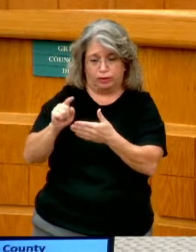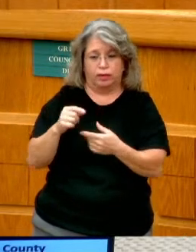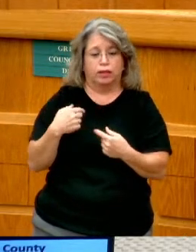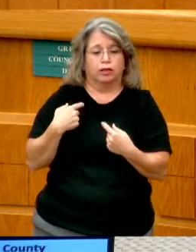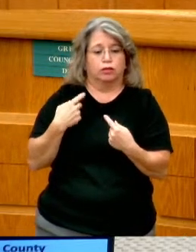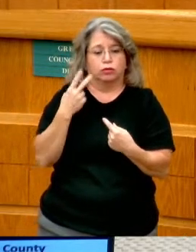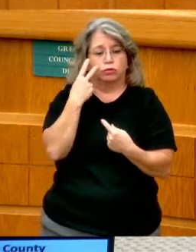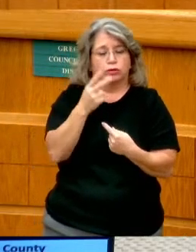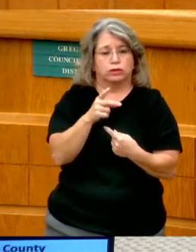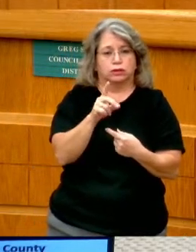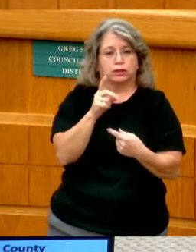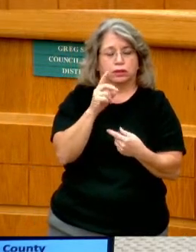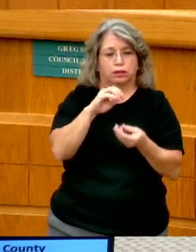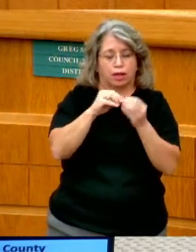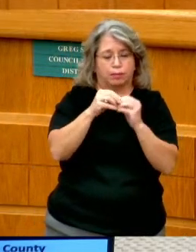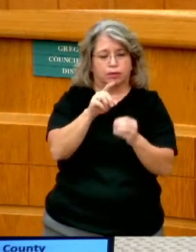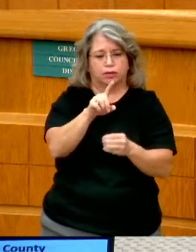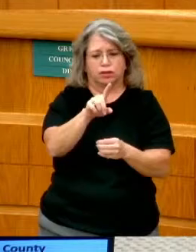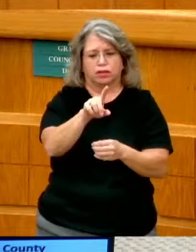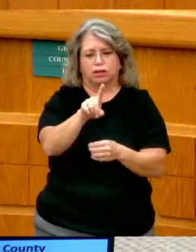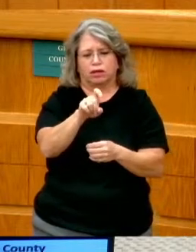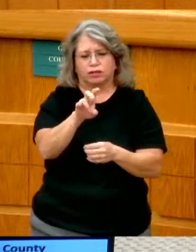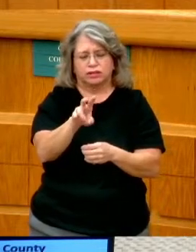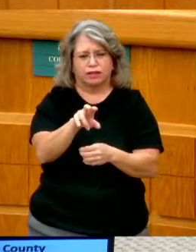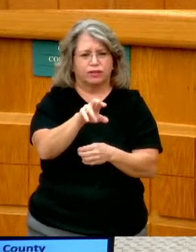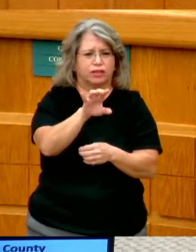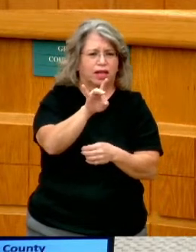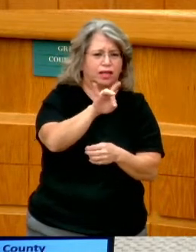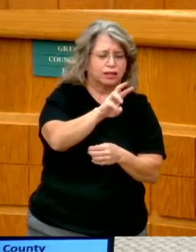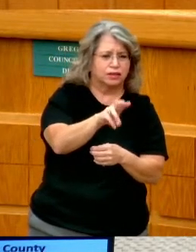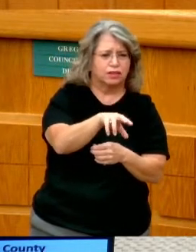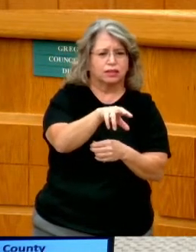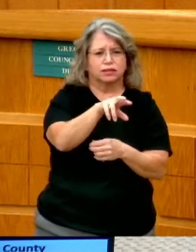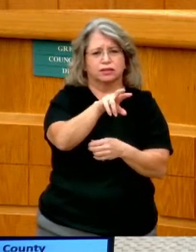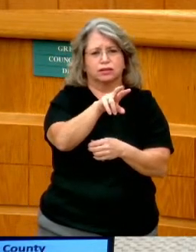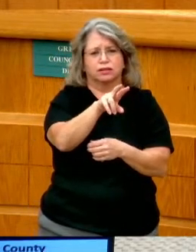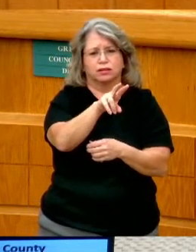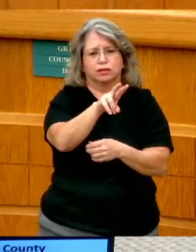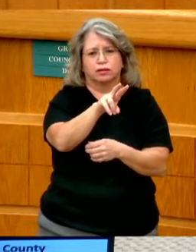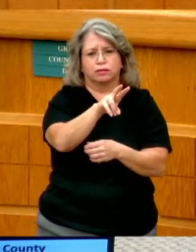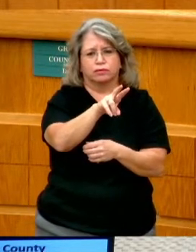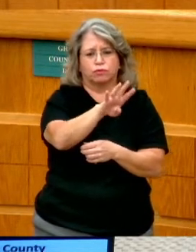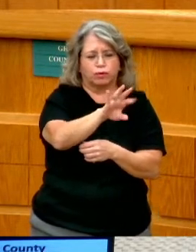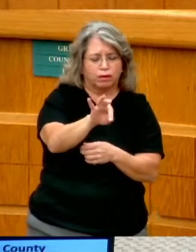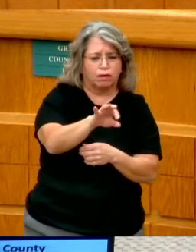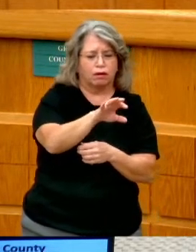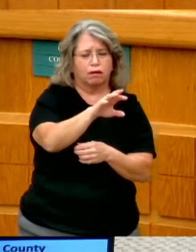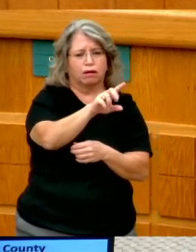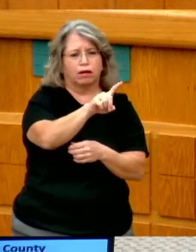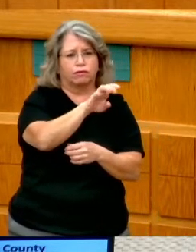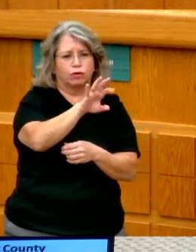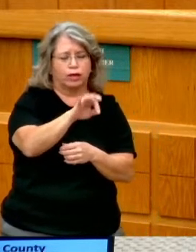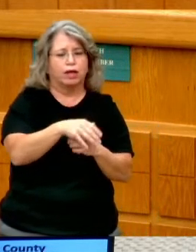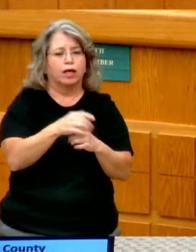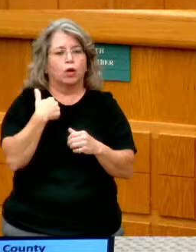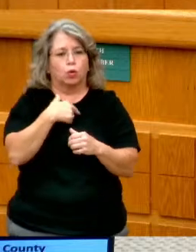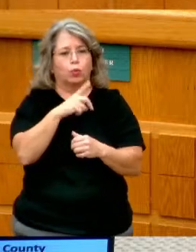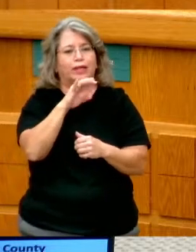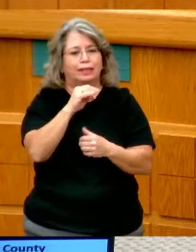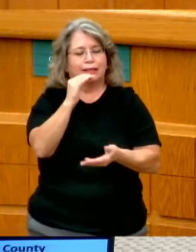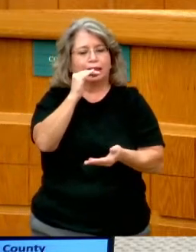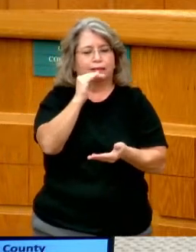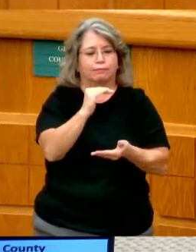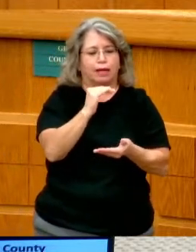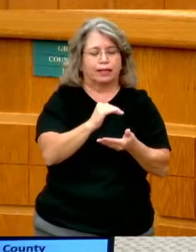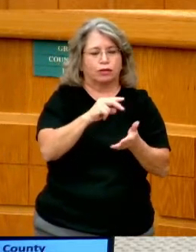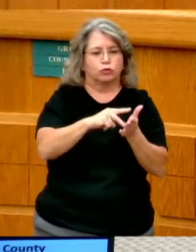you see 42, you see 86 cases one day. And so we did get down back to the double digits. We just need to stay there.